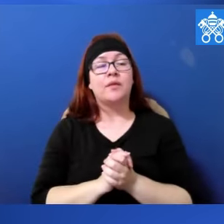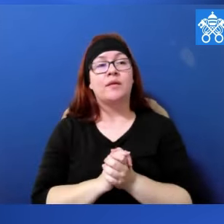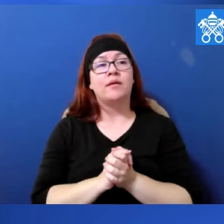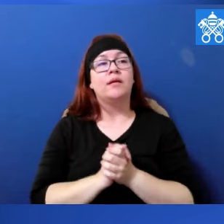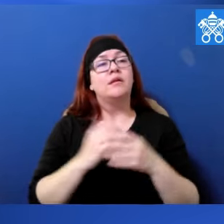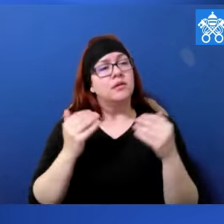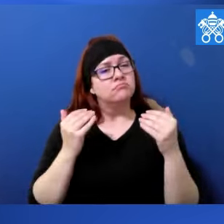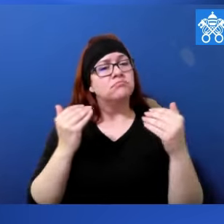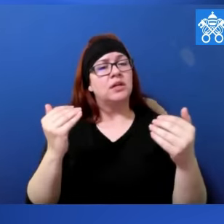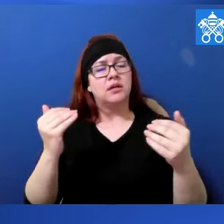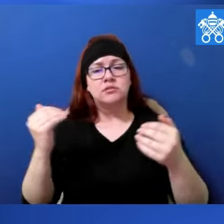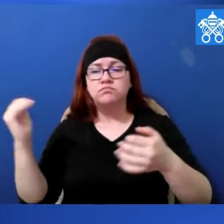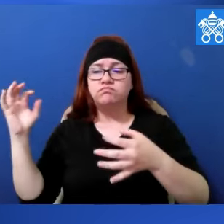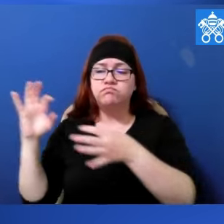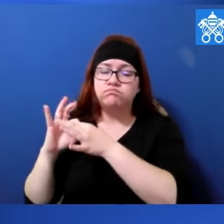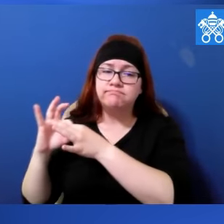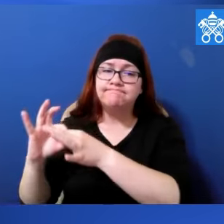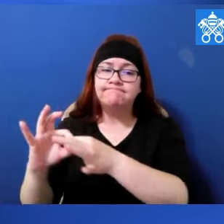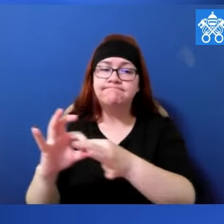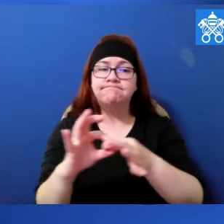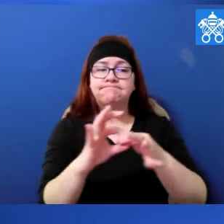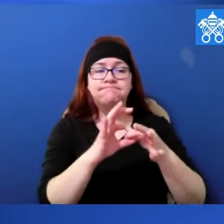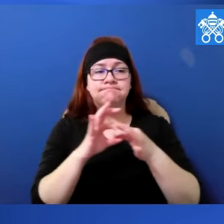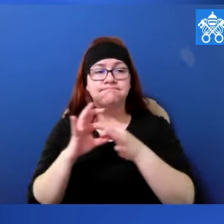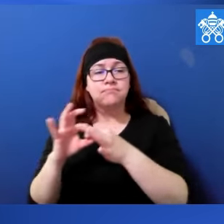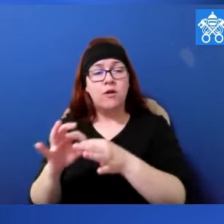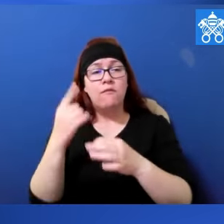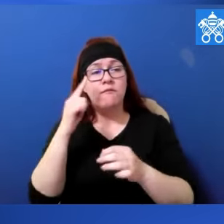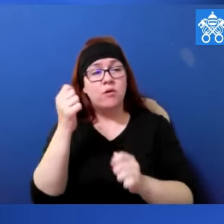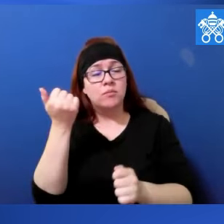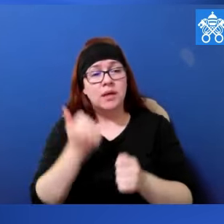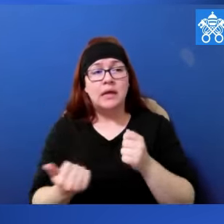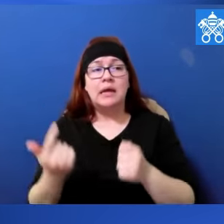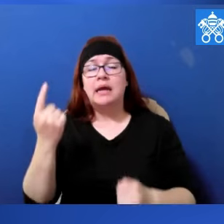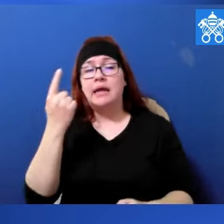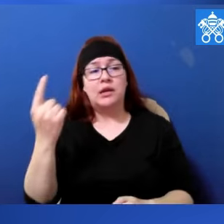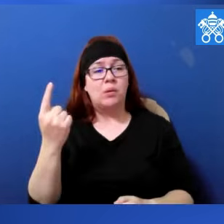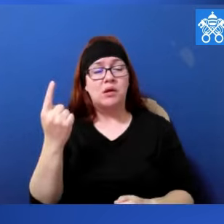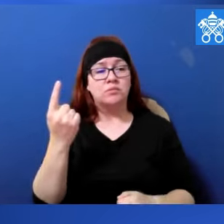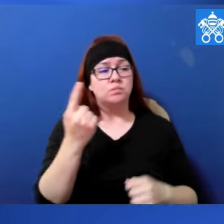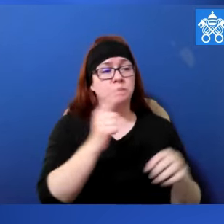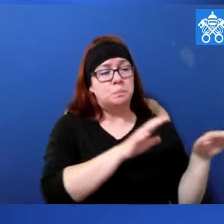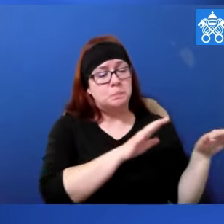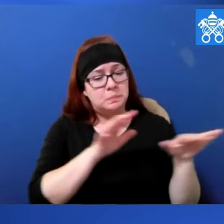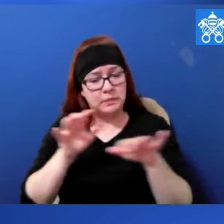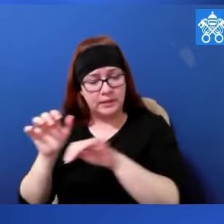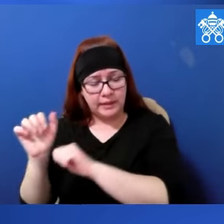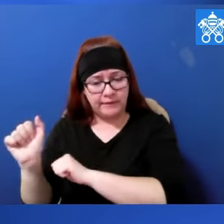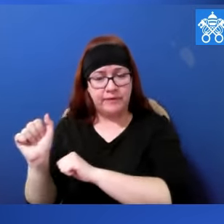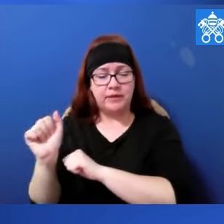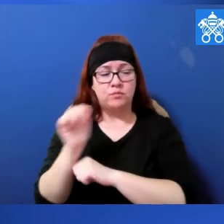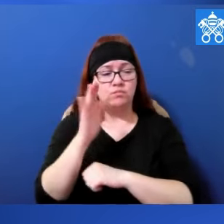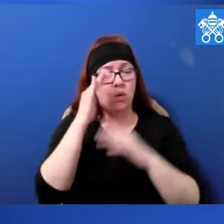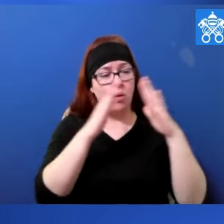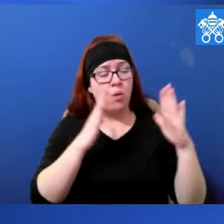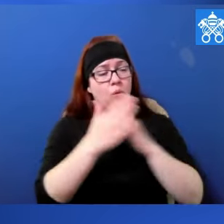Let us unite hearts and forces so that the seas and deserts will not be graveyards, but